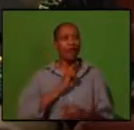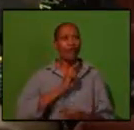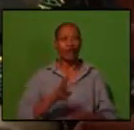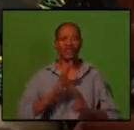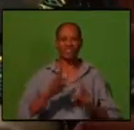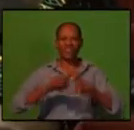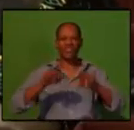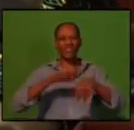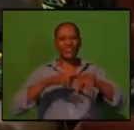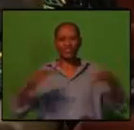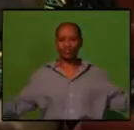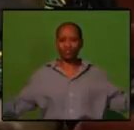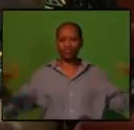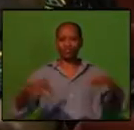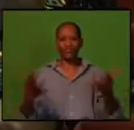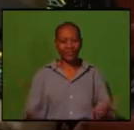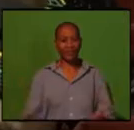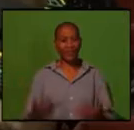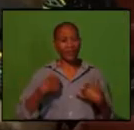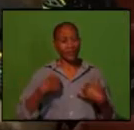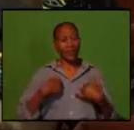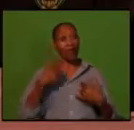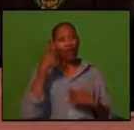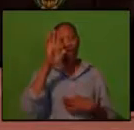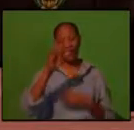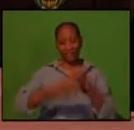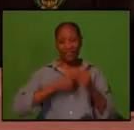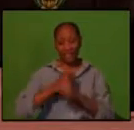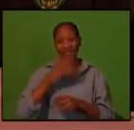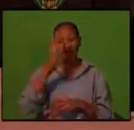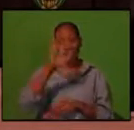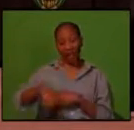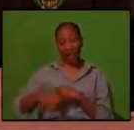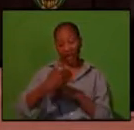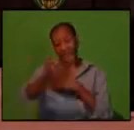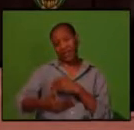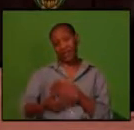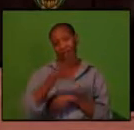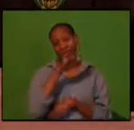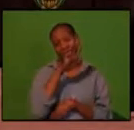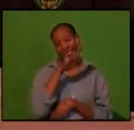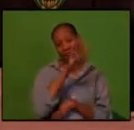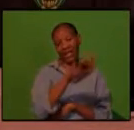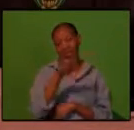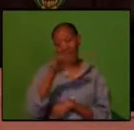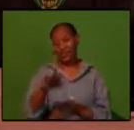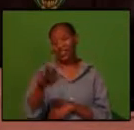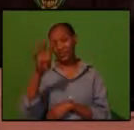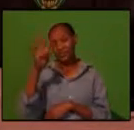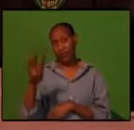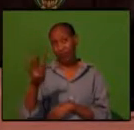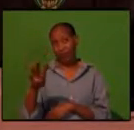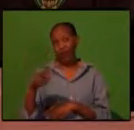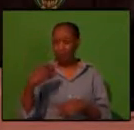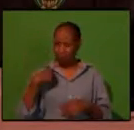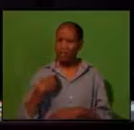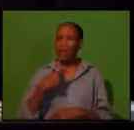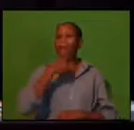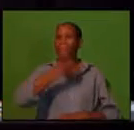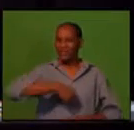heard. And I had the honor of serving for 5 years from 1999 to 2004 under her leadership as Speaker. And I can